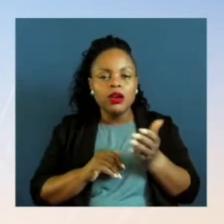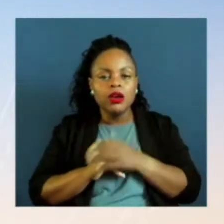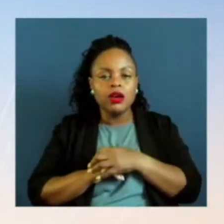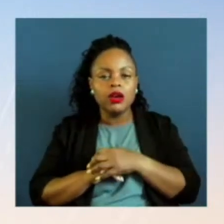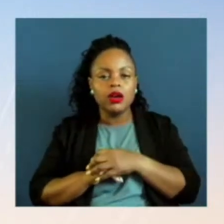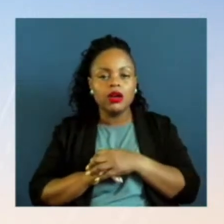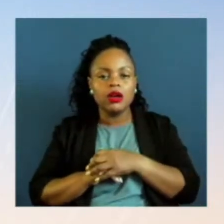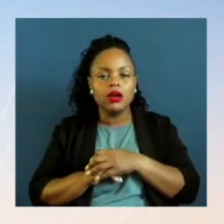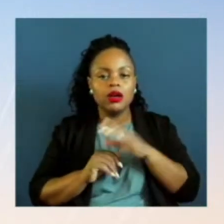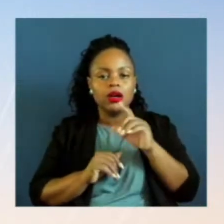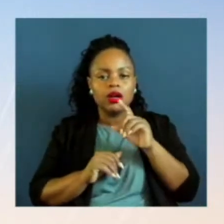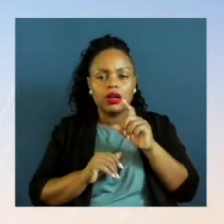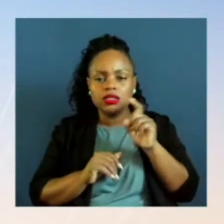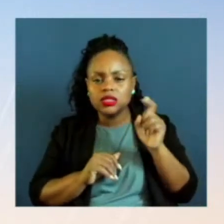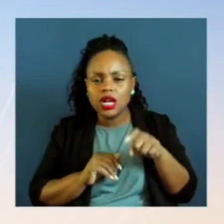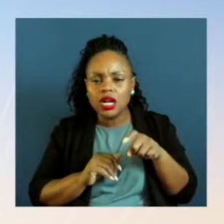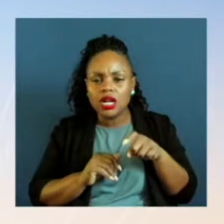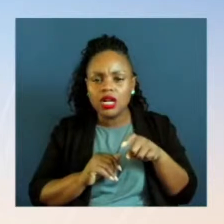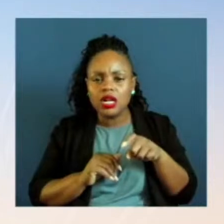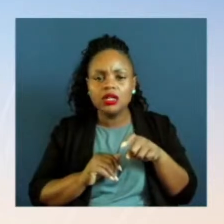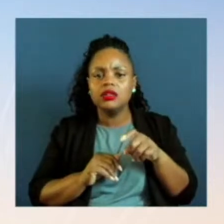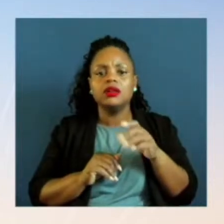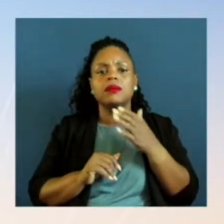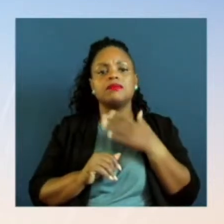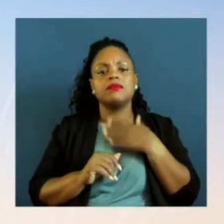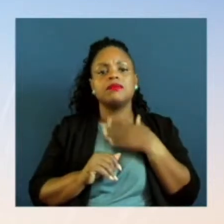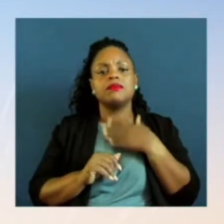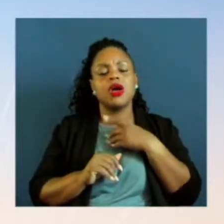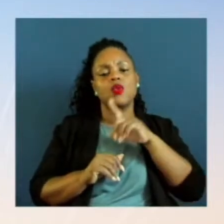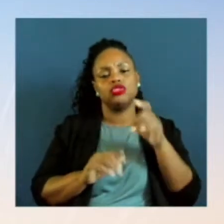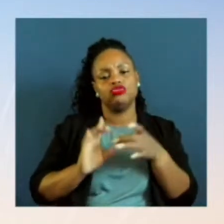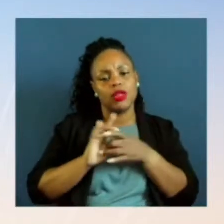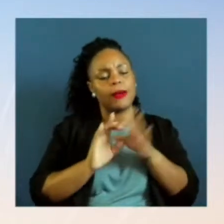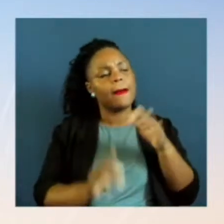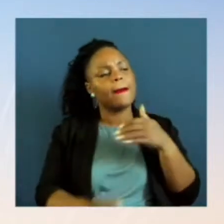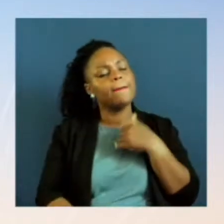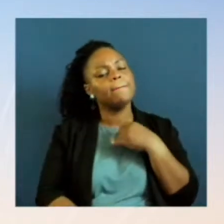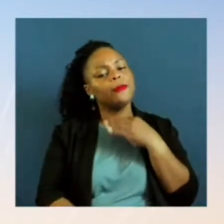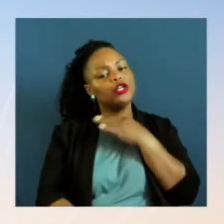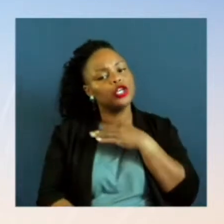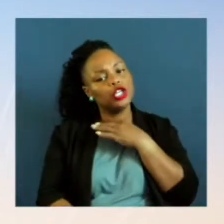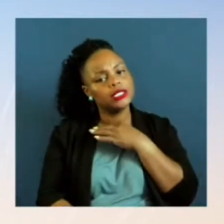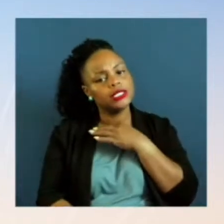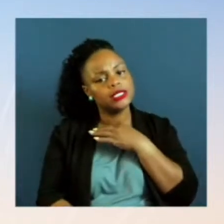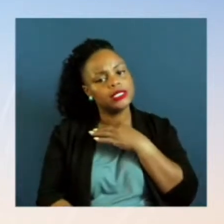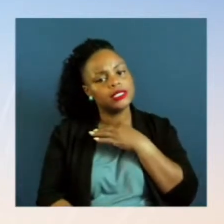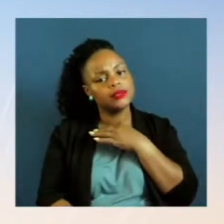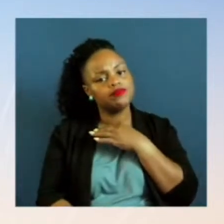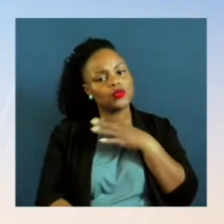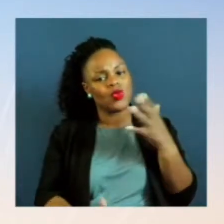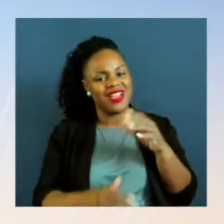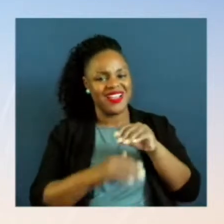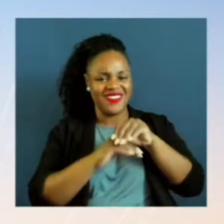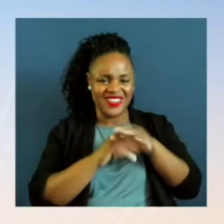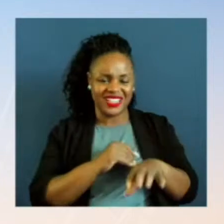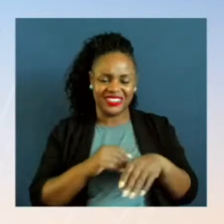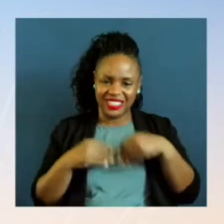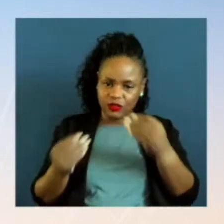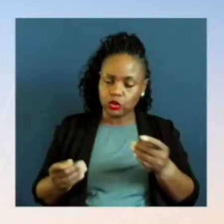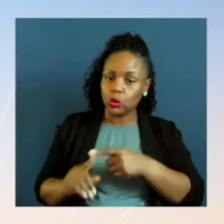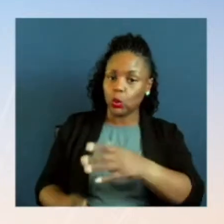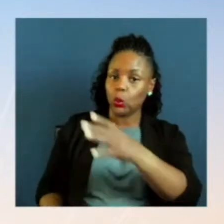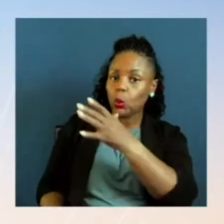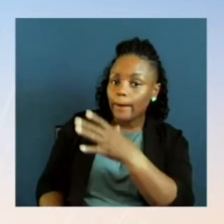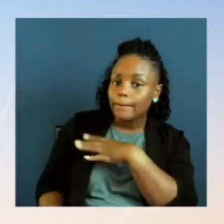asked. We're curious, what advice would the president give to a woman in Texas right now